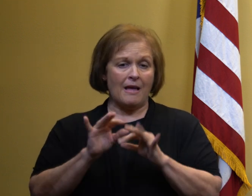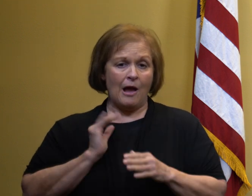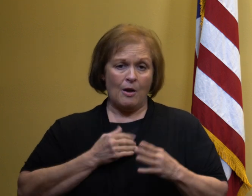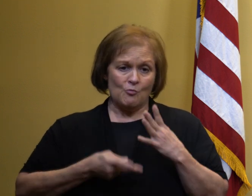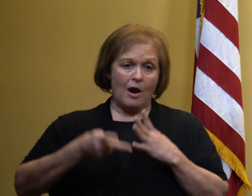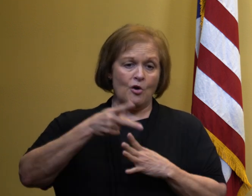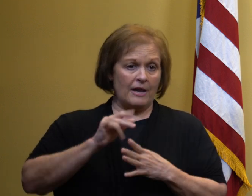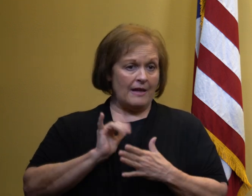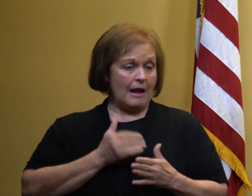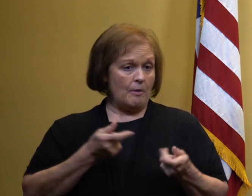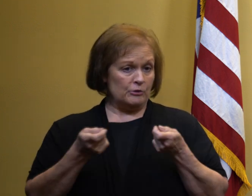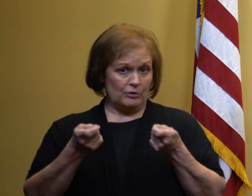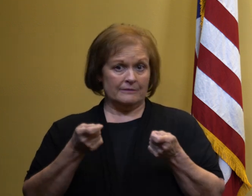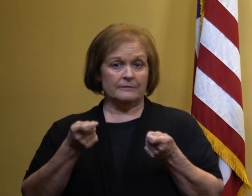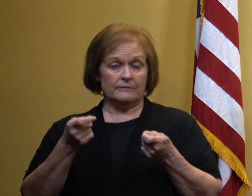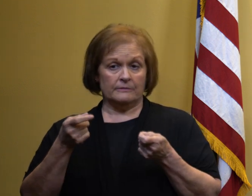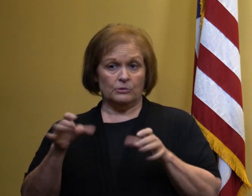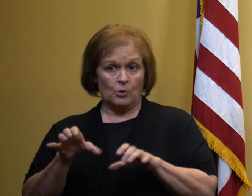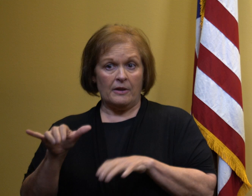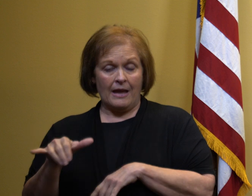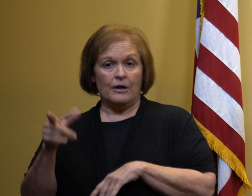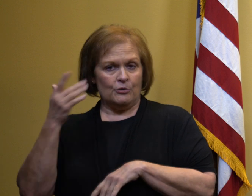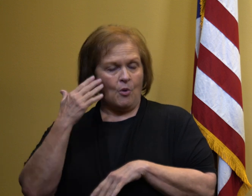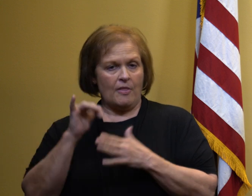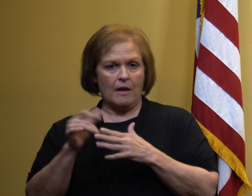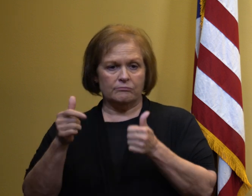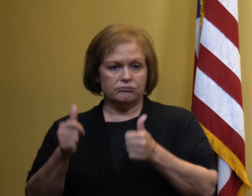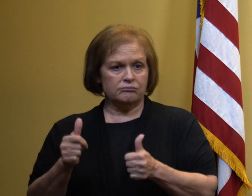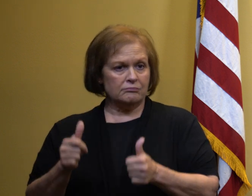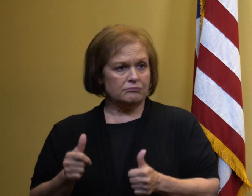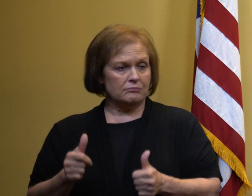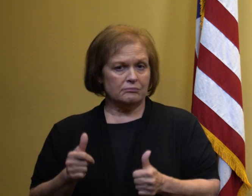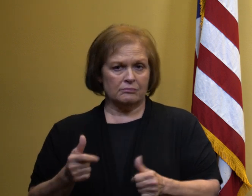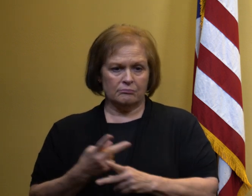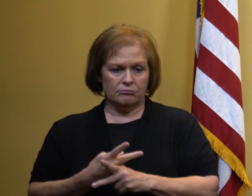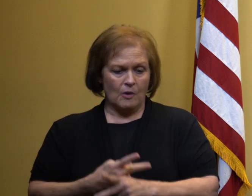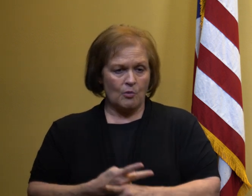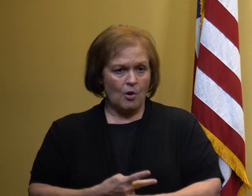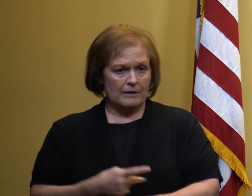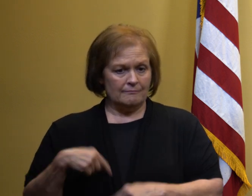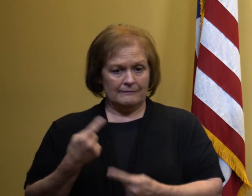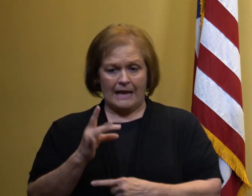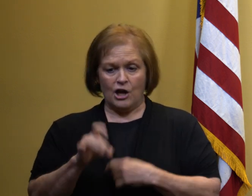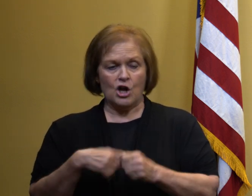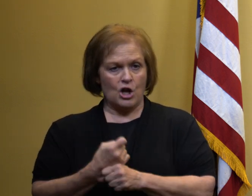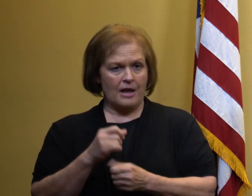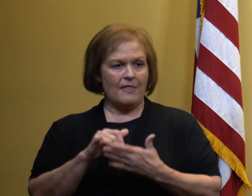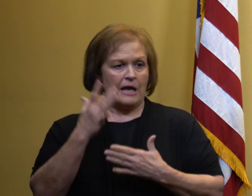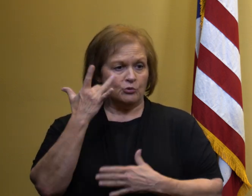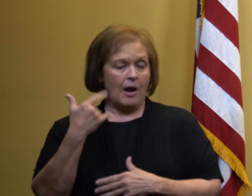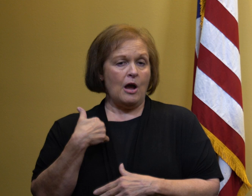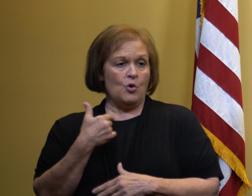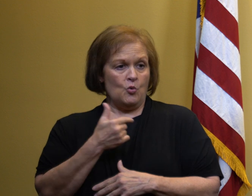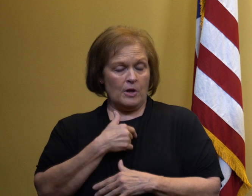administration is looking at. We know that it has severely declined over the last 8 years, and that's why we have just been set